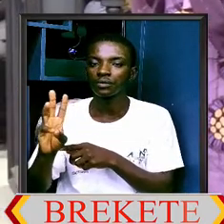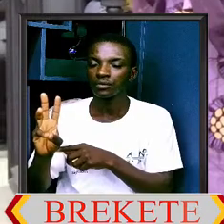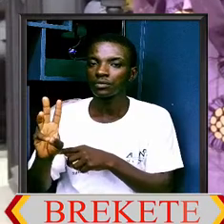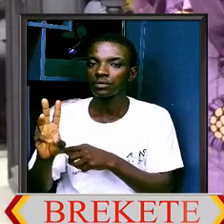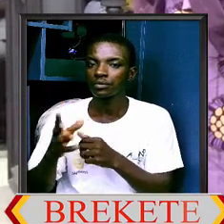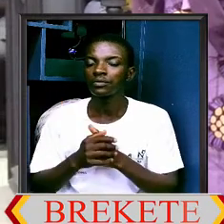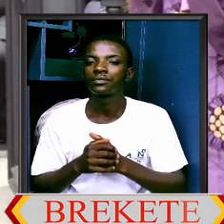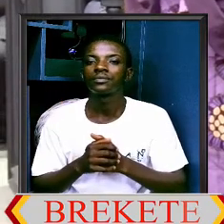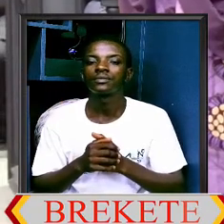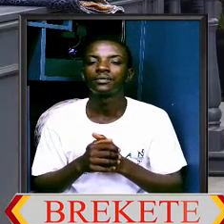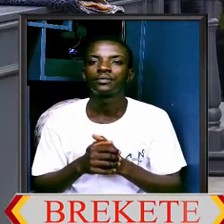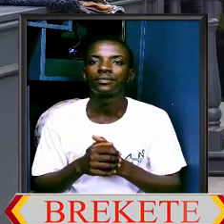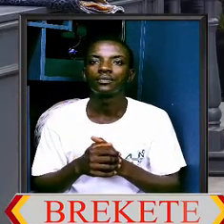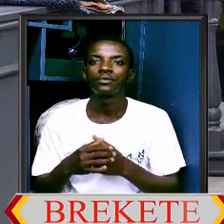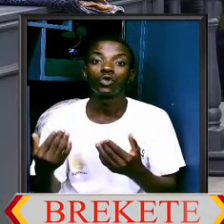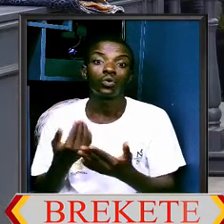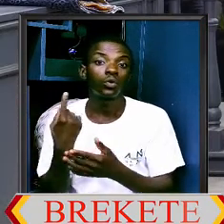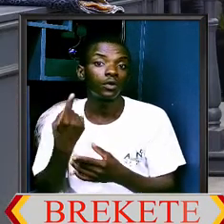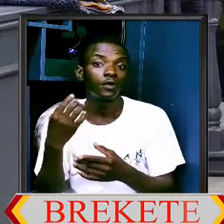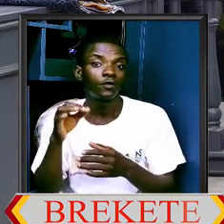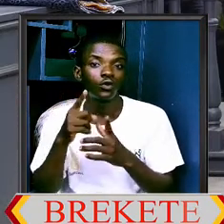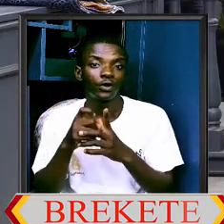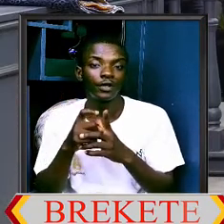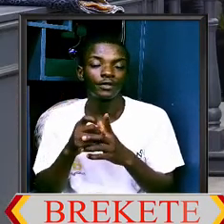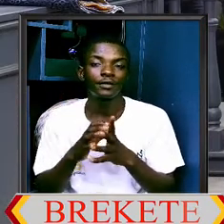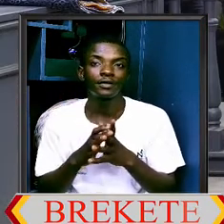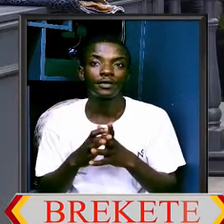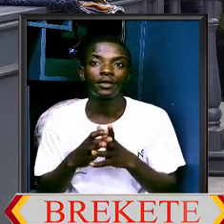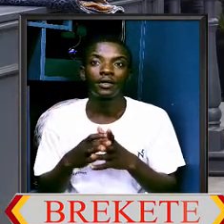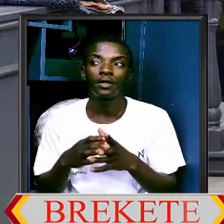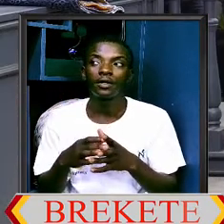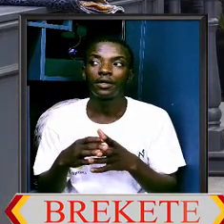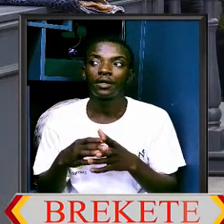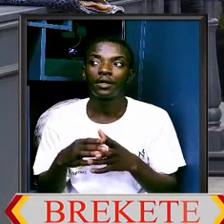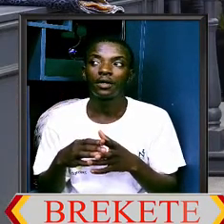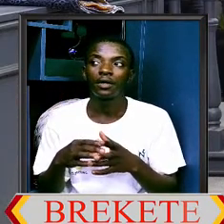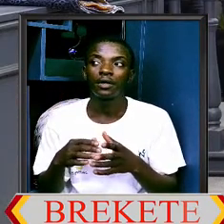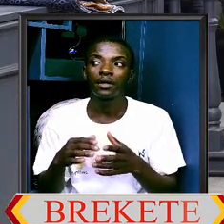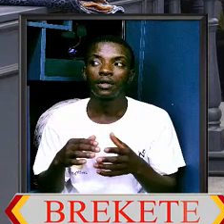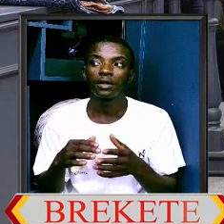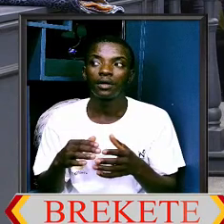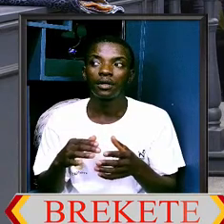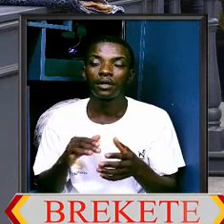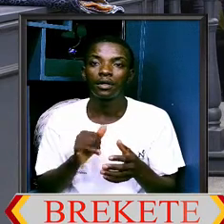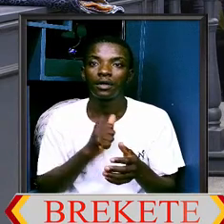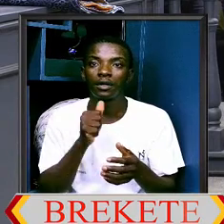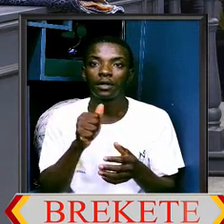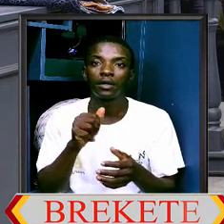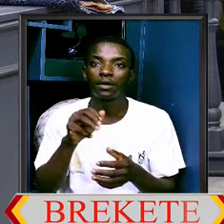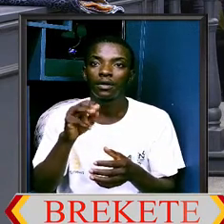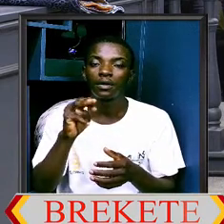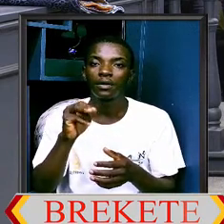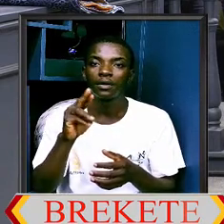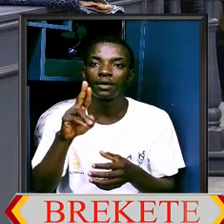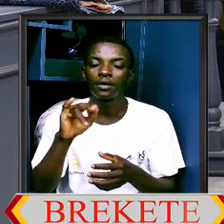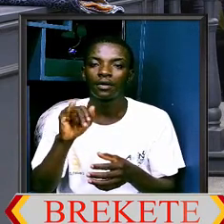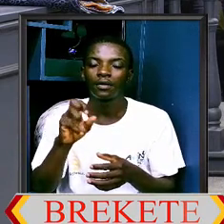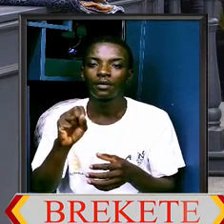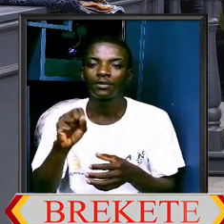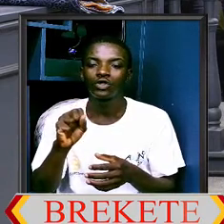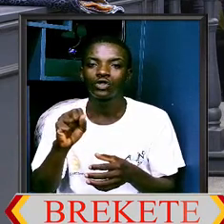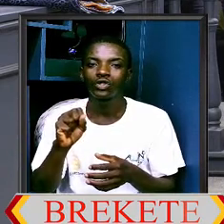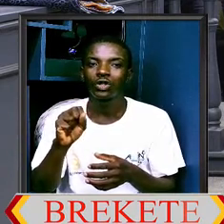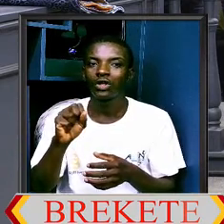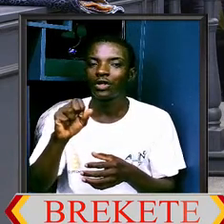86 14 2866 Only for rice. Only for rice. And you are Mrs. Aisha. Uh-huh, thank you. Make